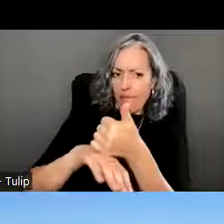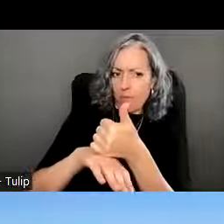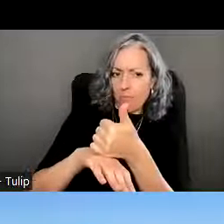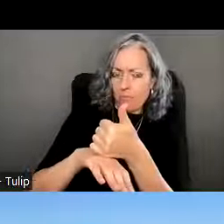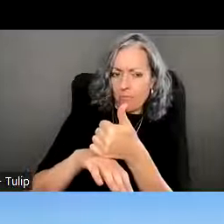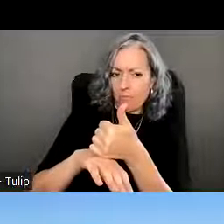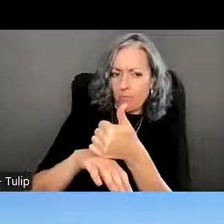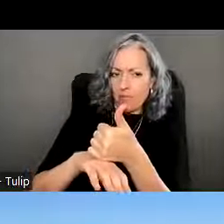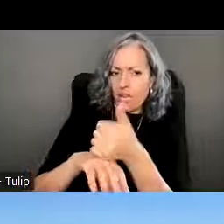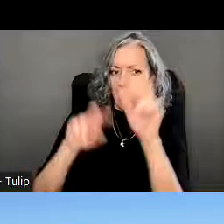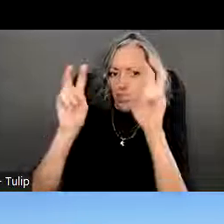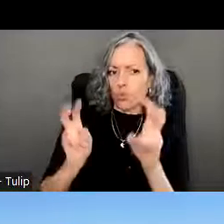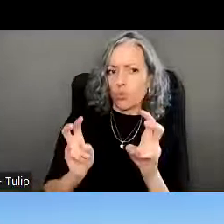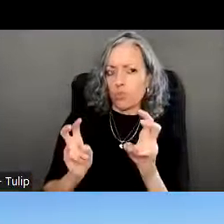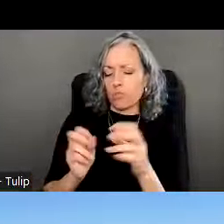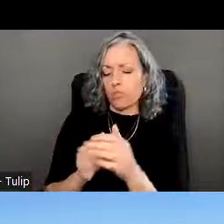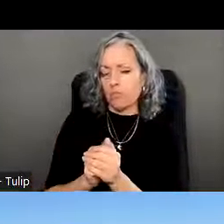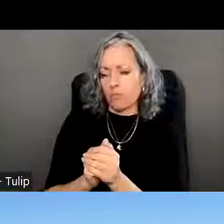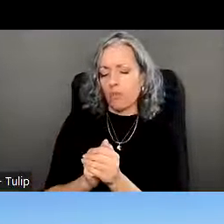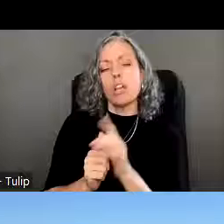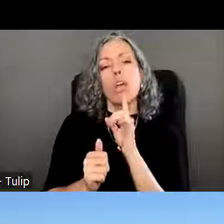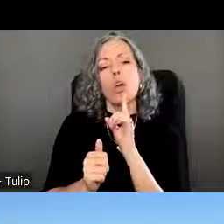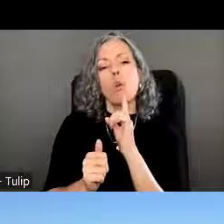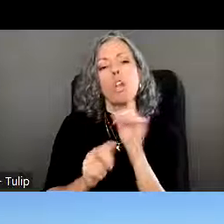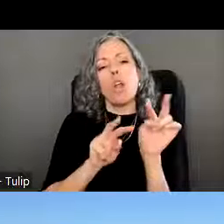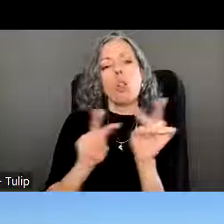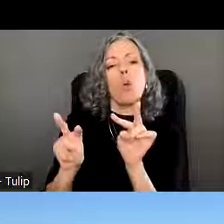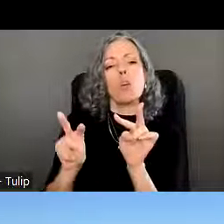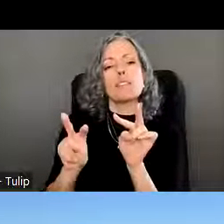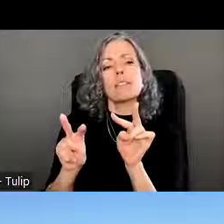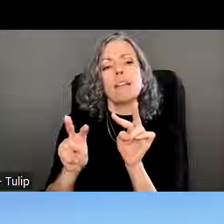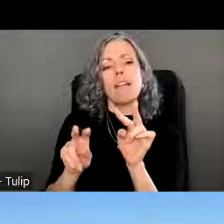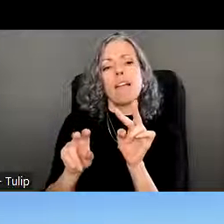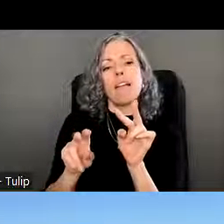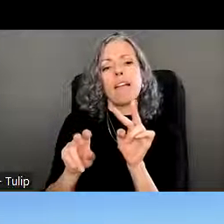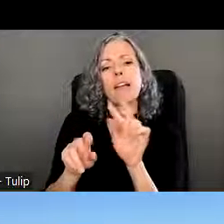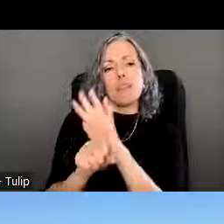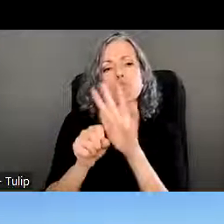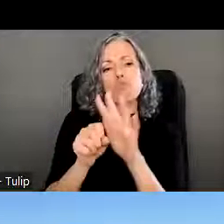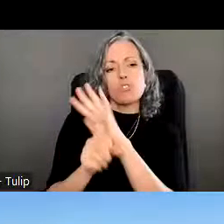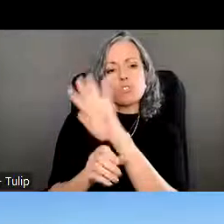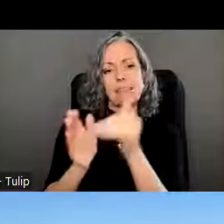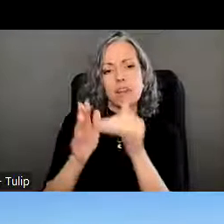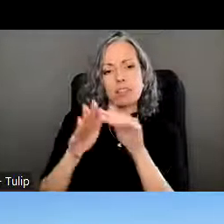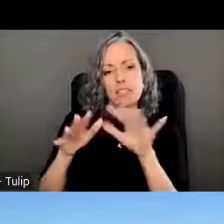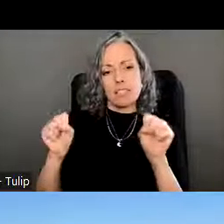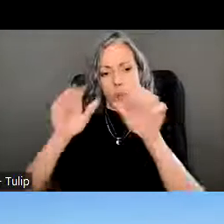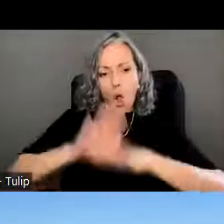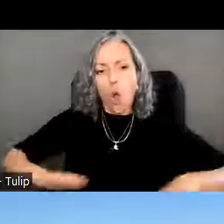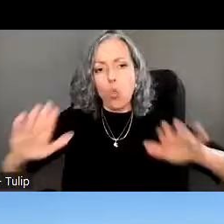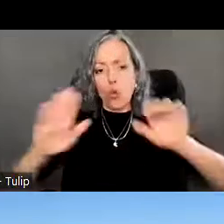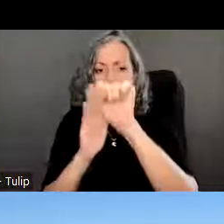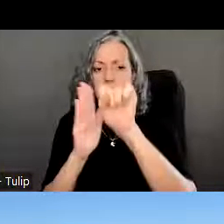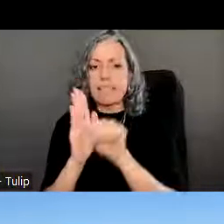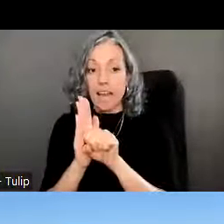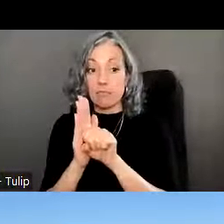replication issues, and really looked at the regional center system statewide. It's